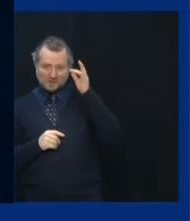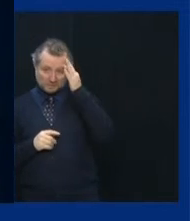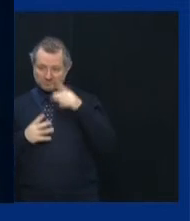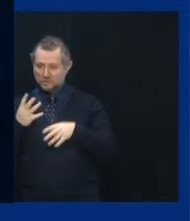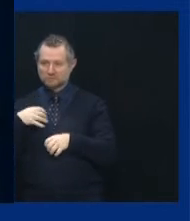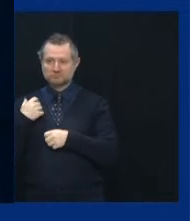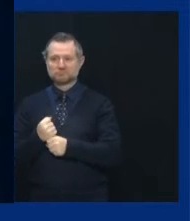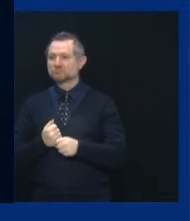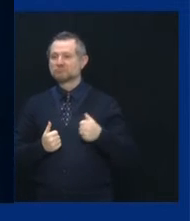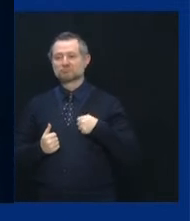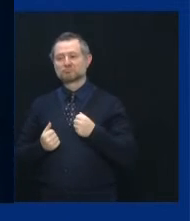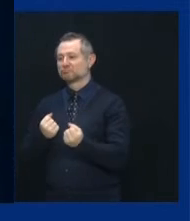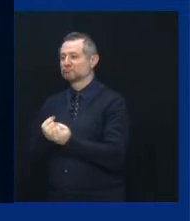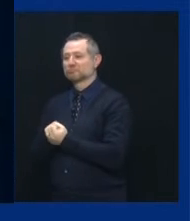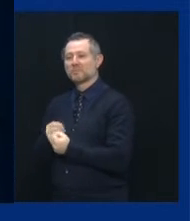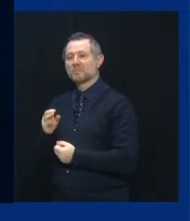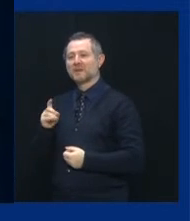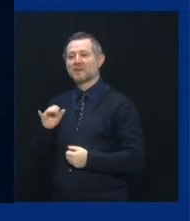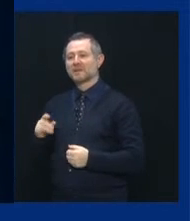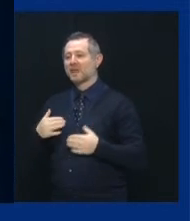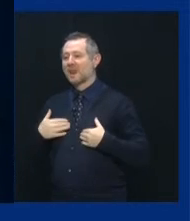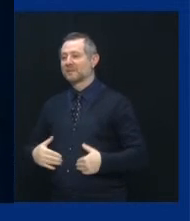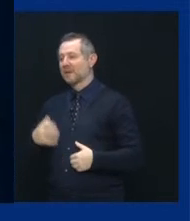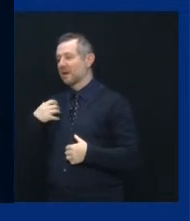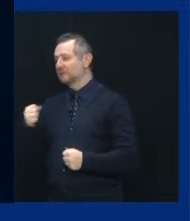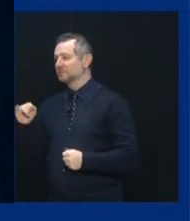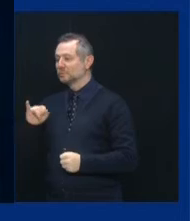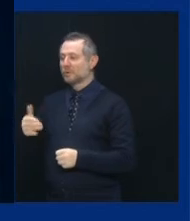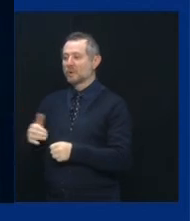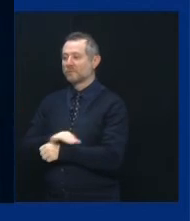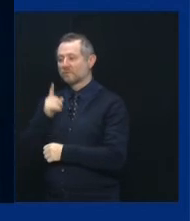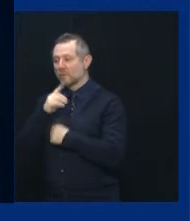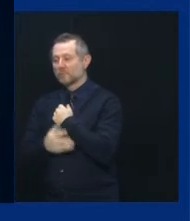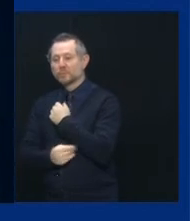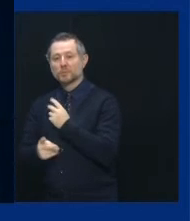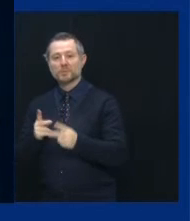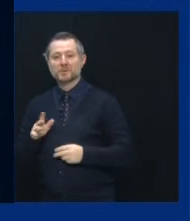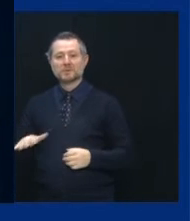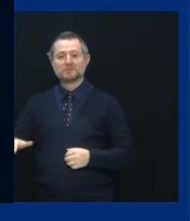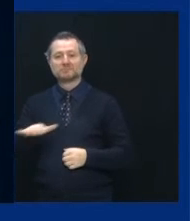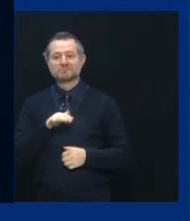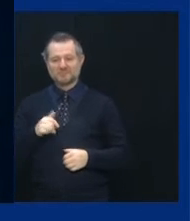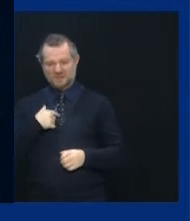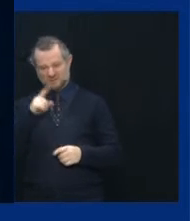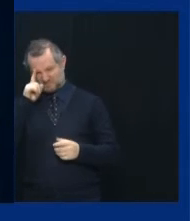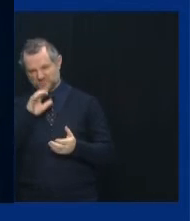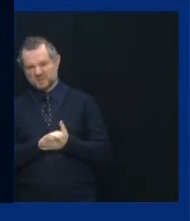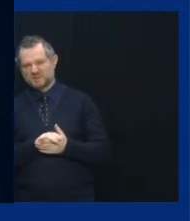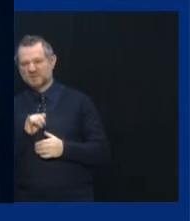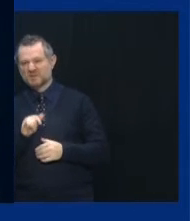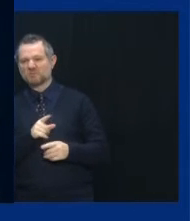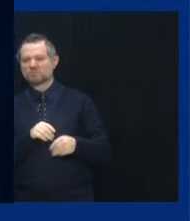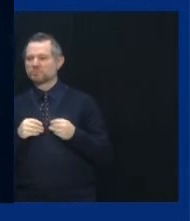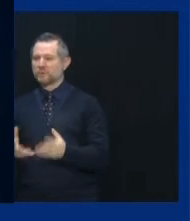for low-income people, and we do. So they penalized us through